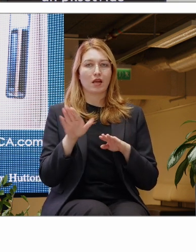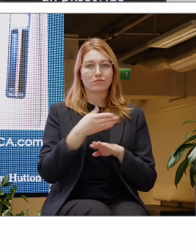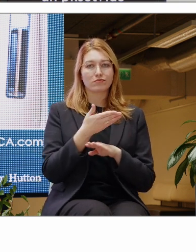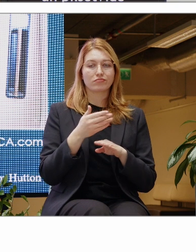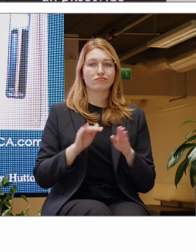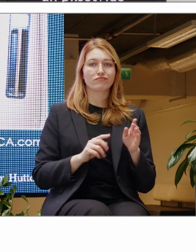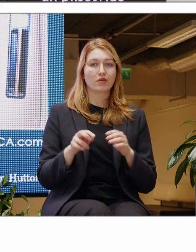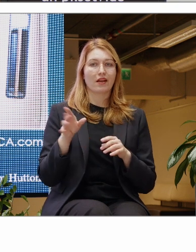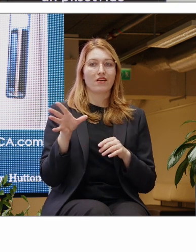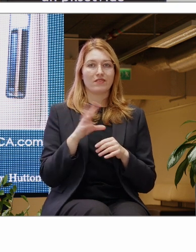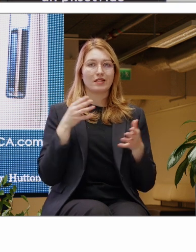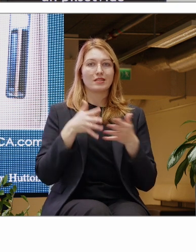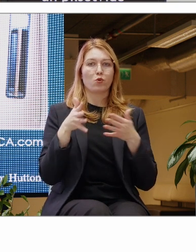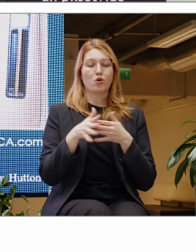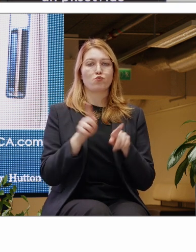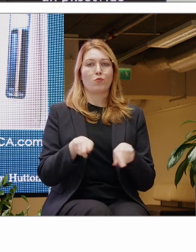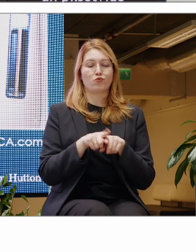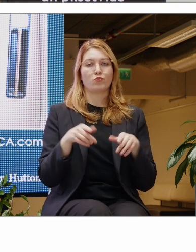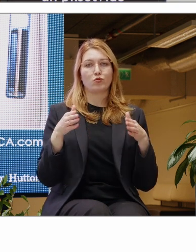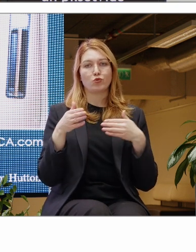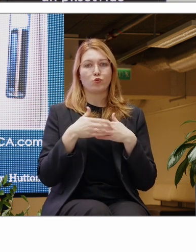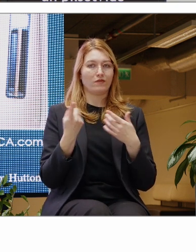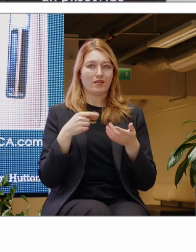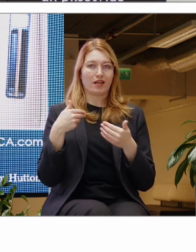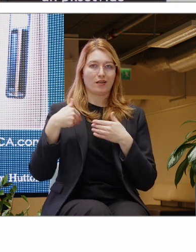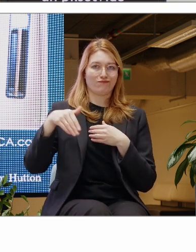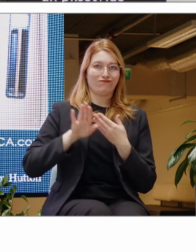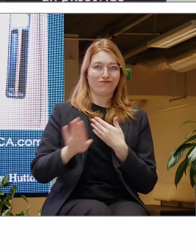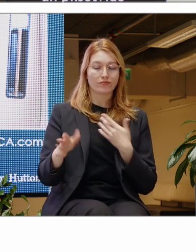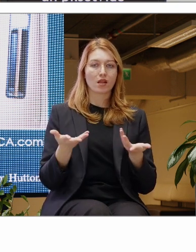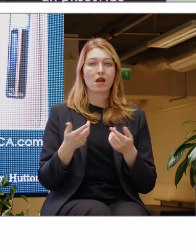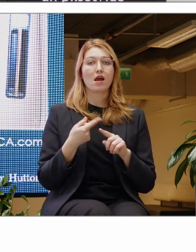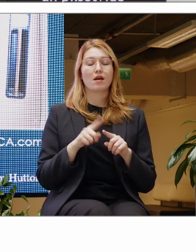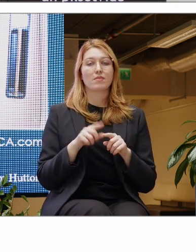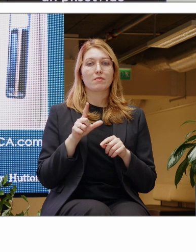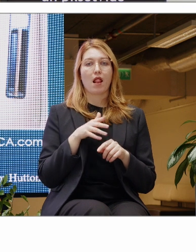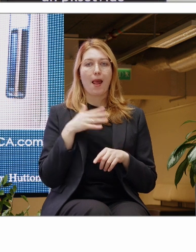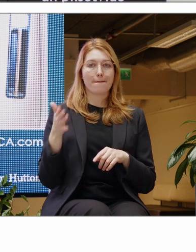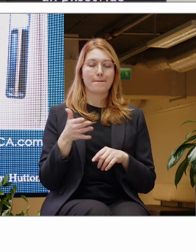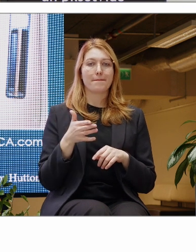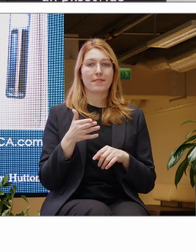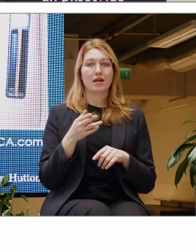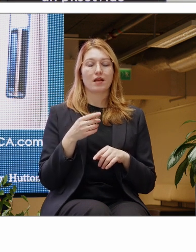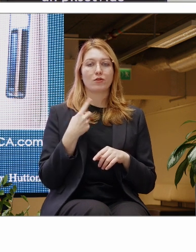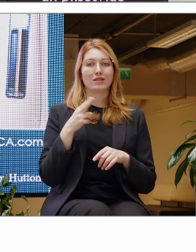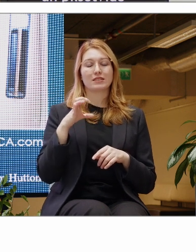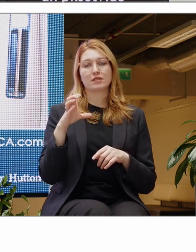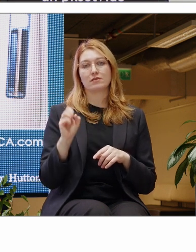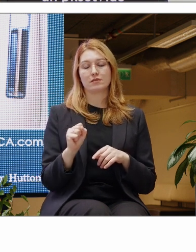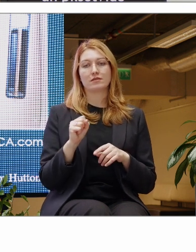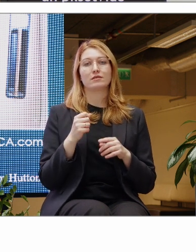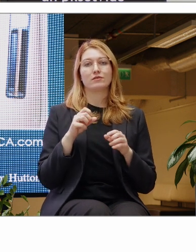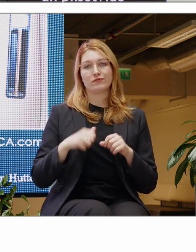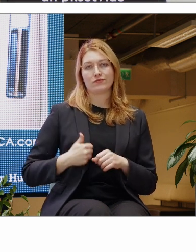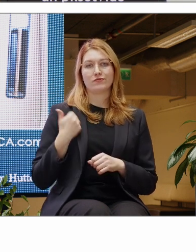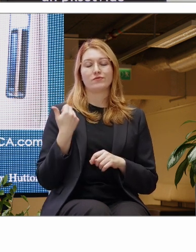access. Everybody goes through the same door to reduce stigma. On the right, we've got two pictures from DCA company, big design company